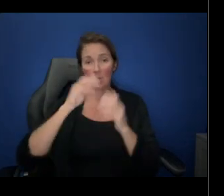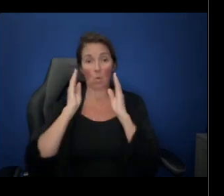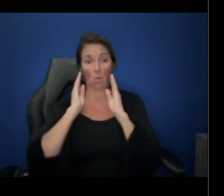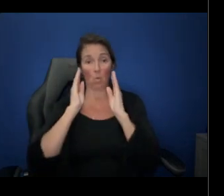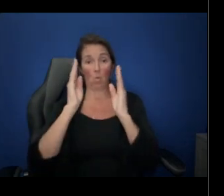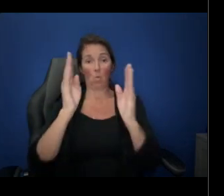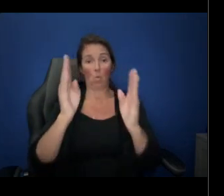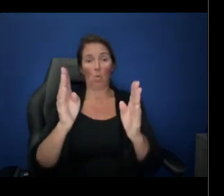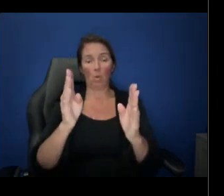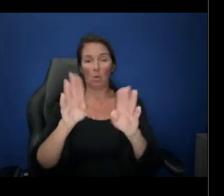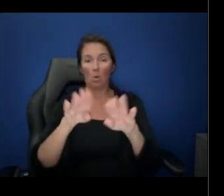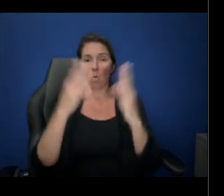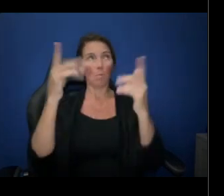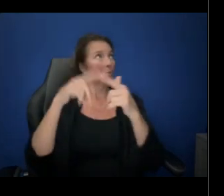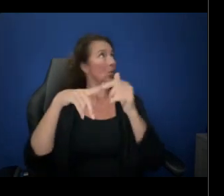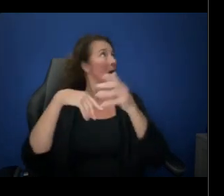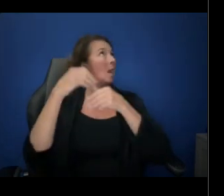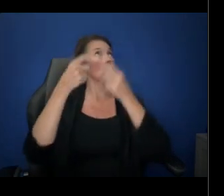are open to the elements.